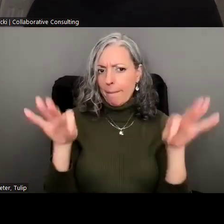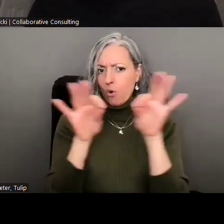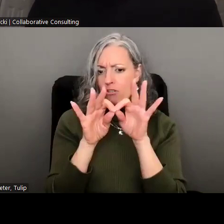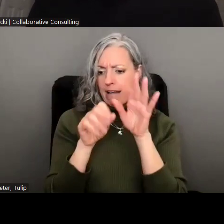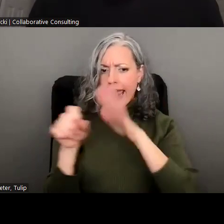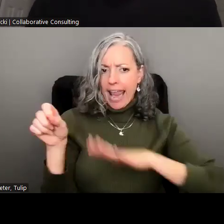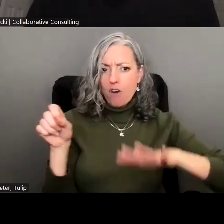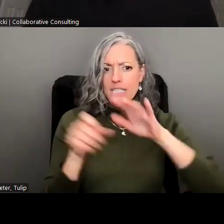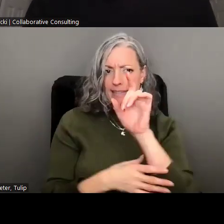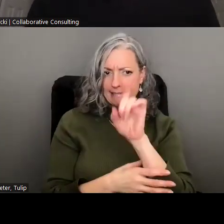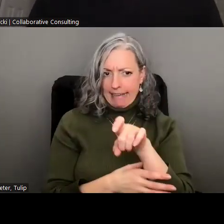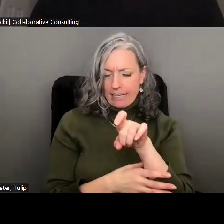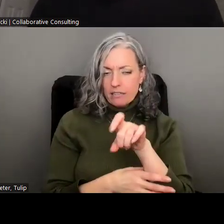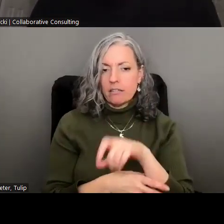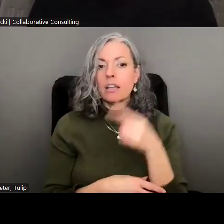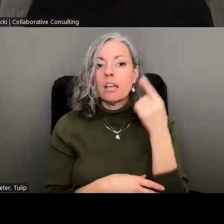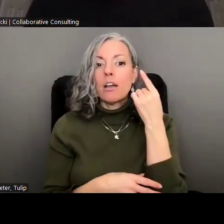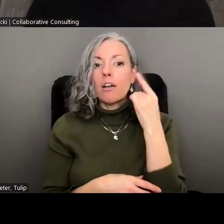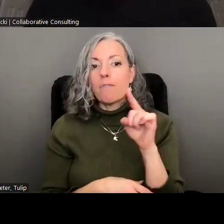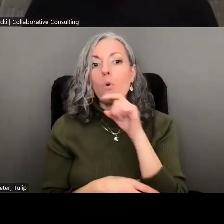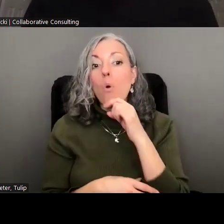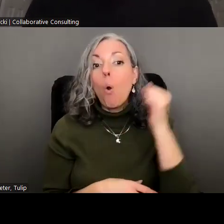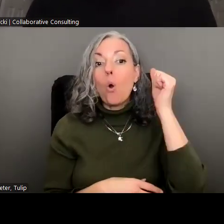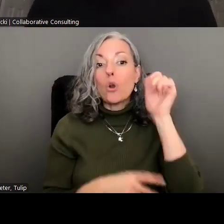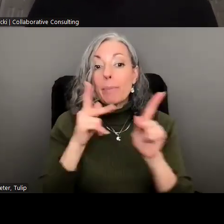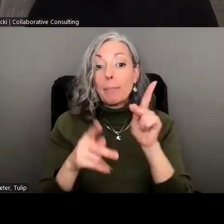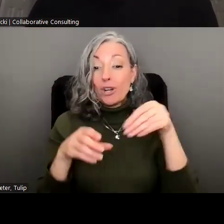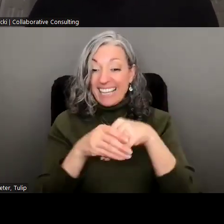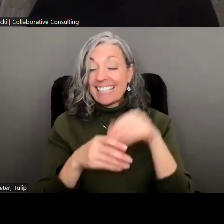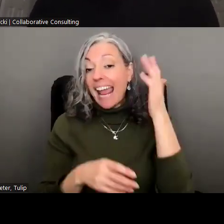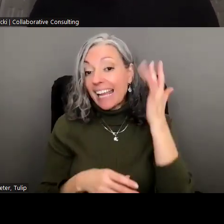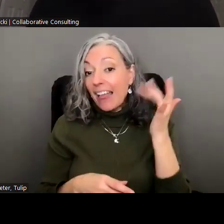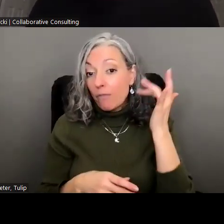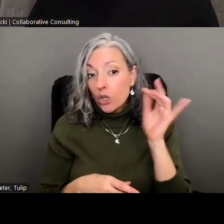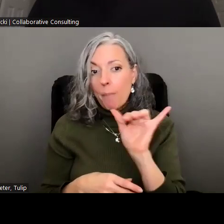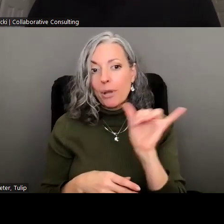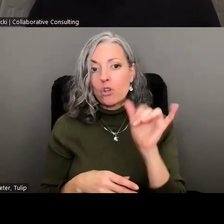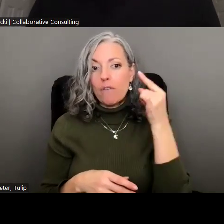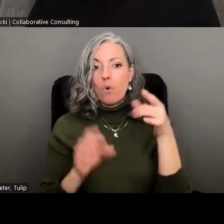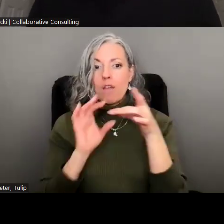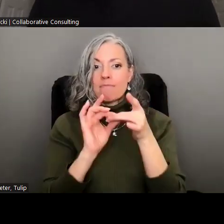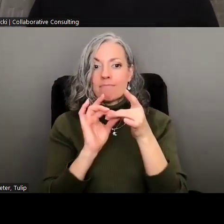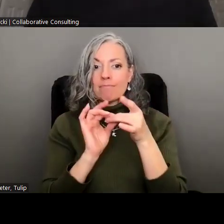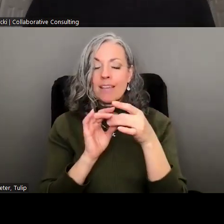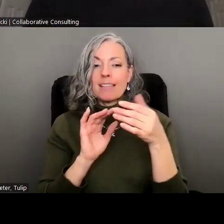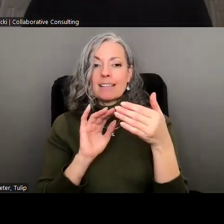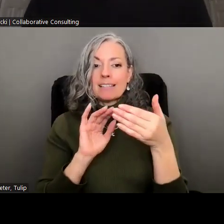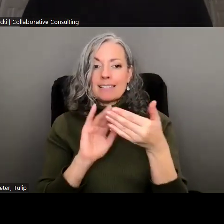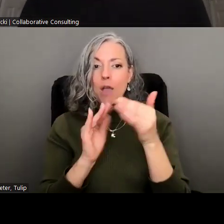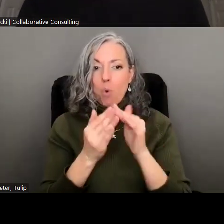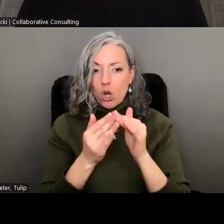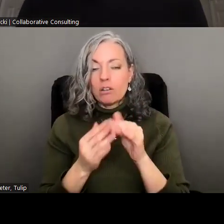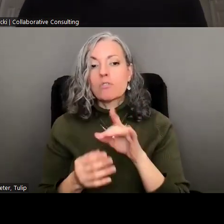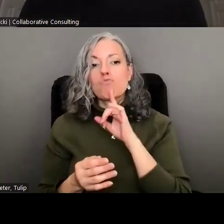areas of need for older Californians, but also potentially for the network. Work that could be happening